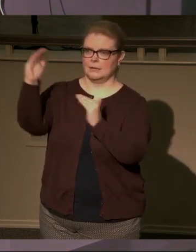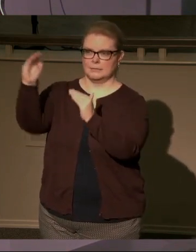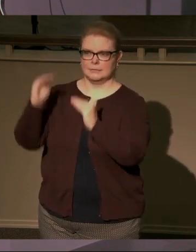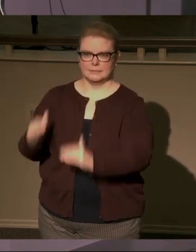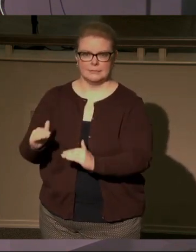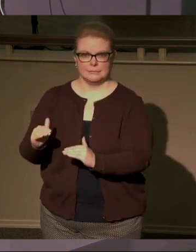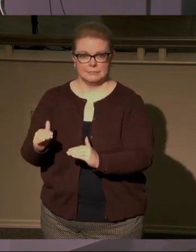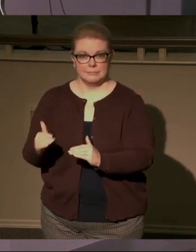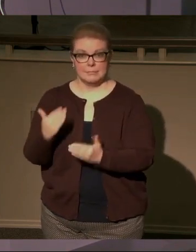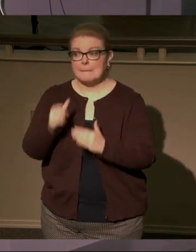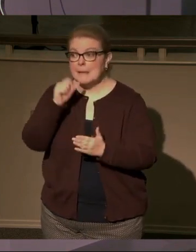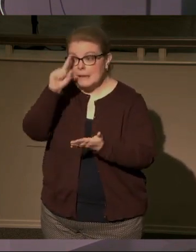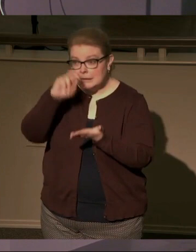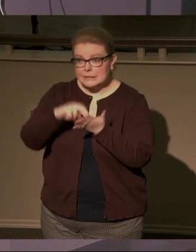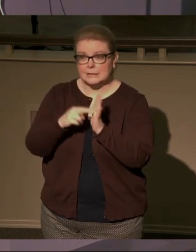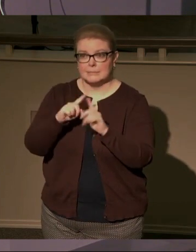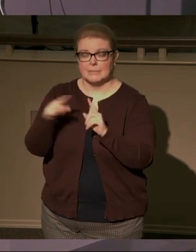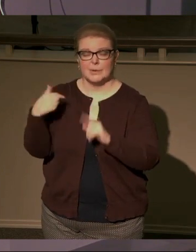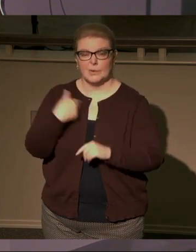diminishing God.